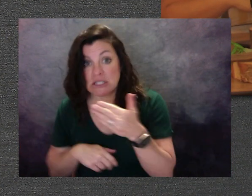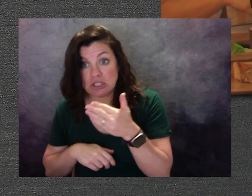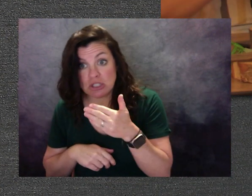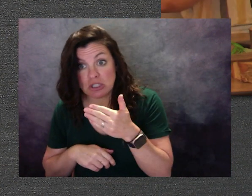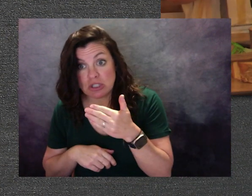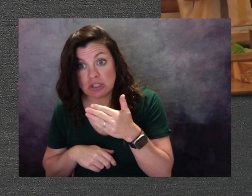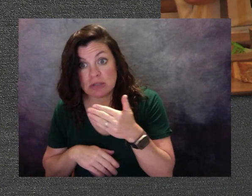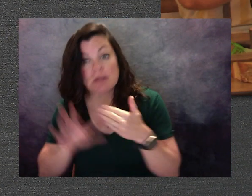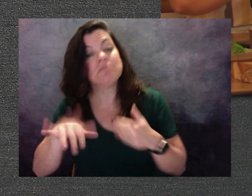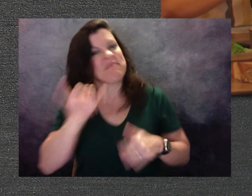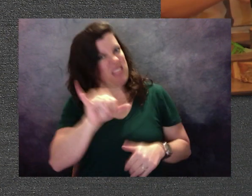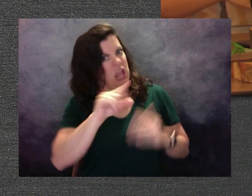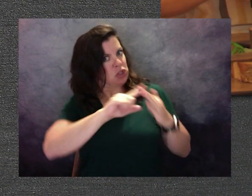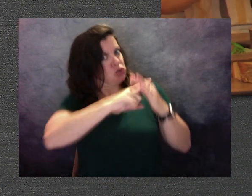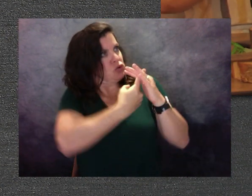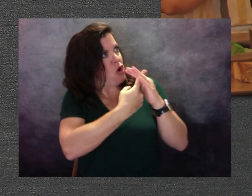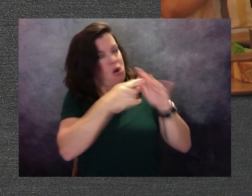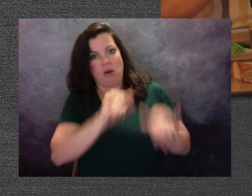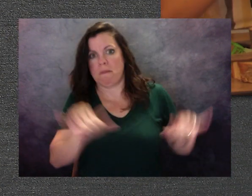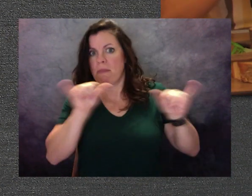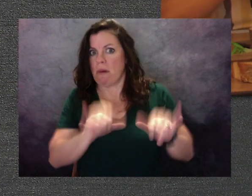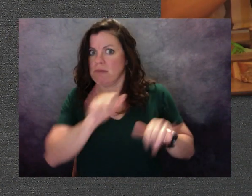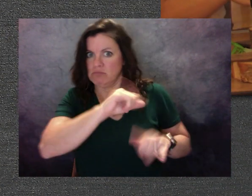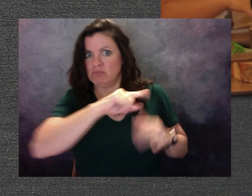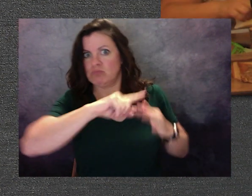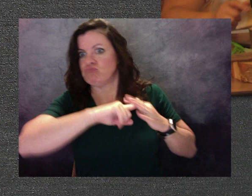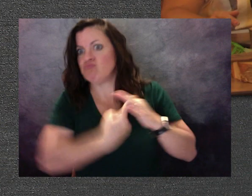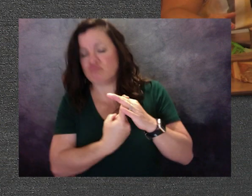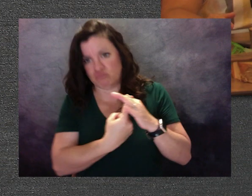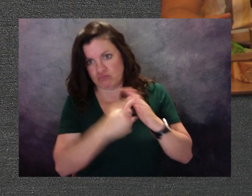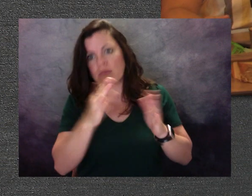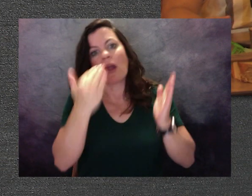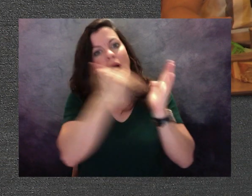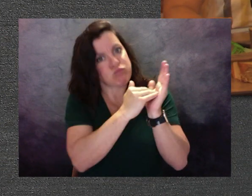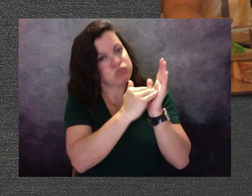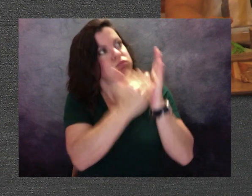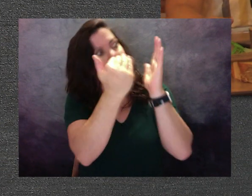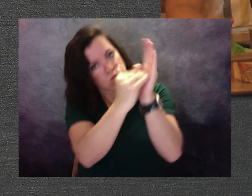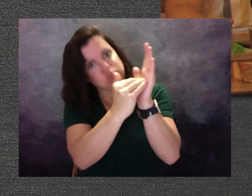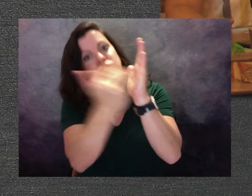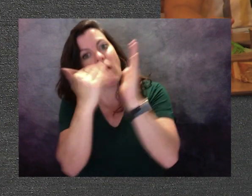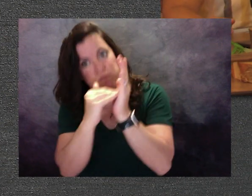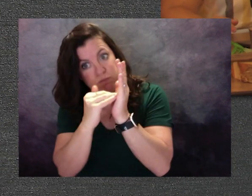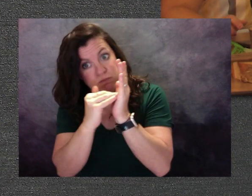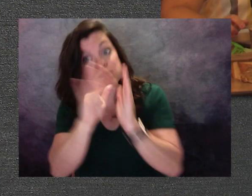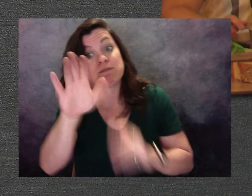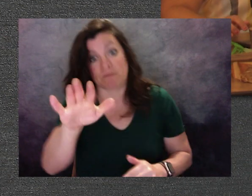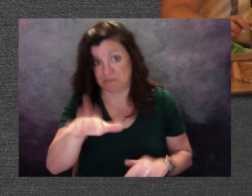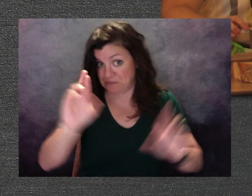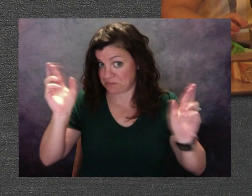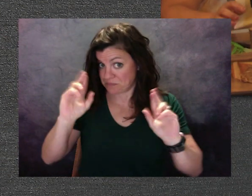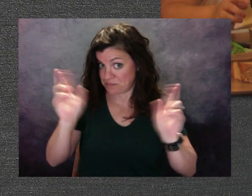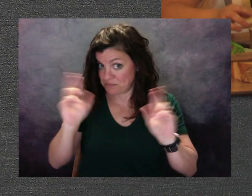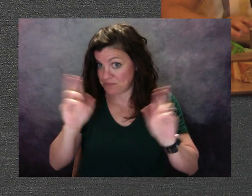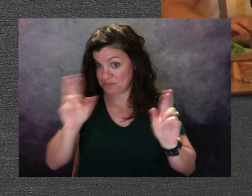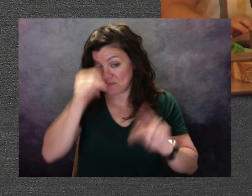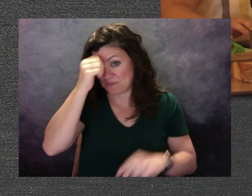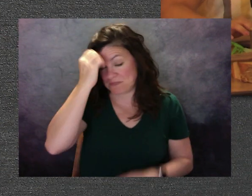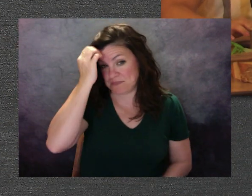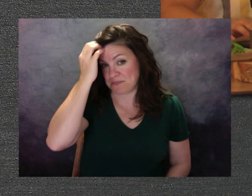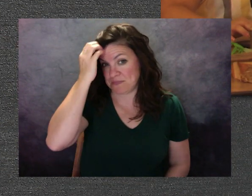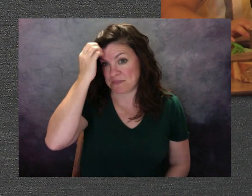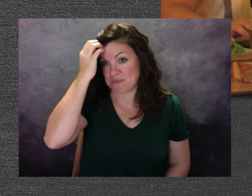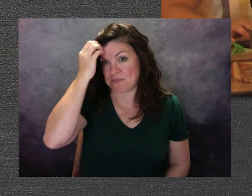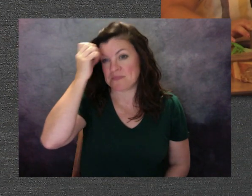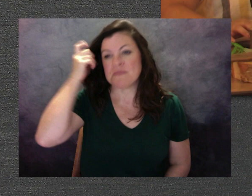goes over and over and over and over again. So let's try to figure out what's gonna come next. Fish,